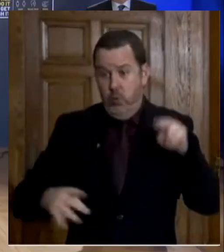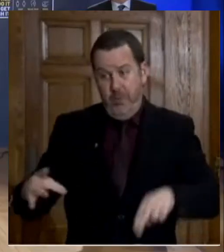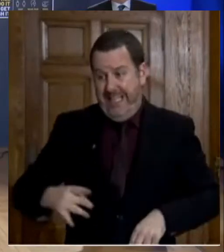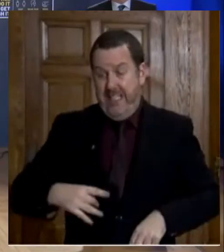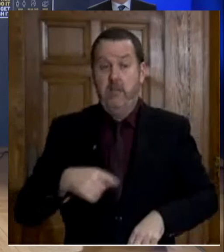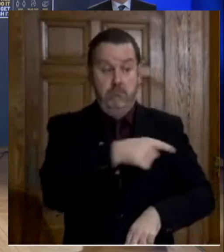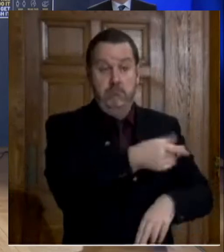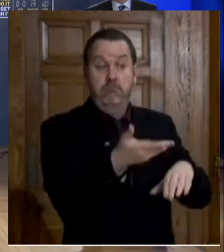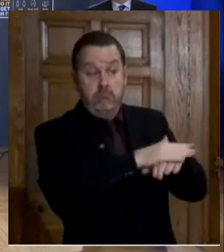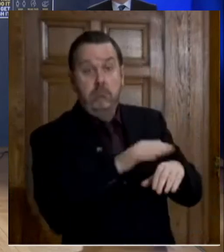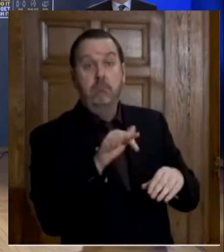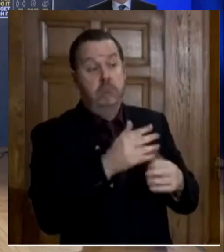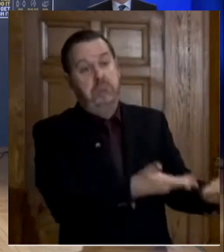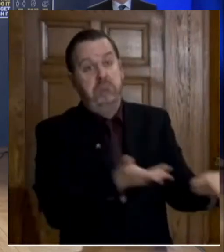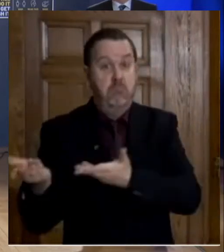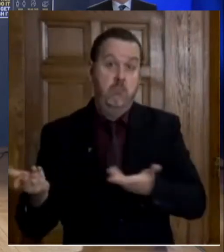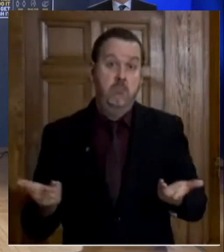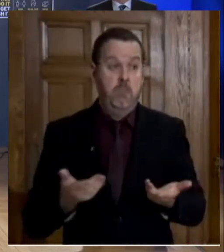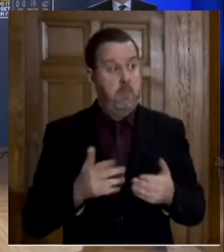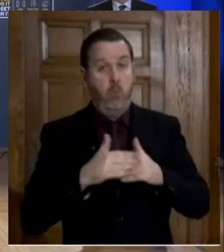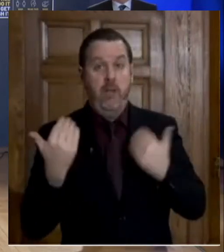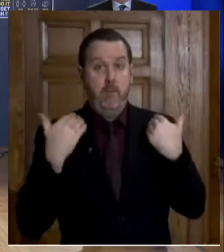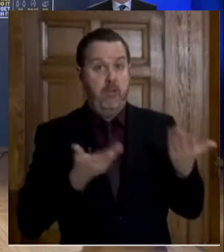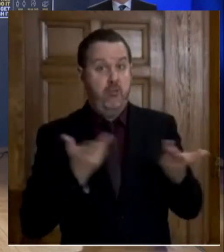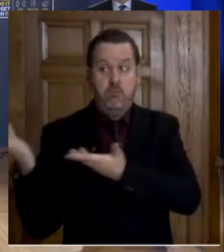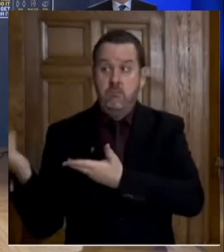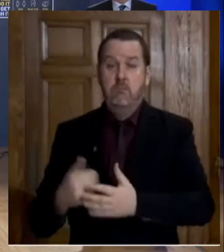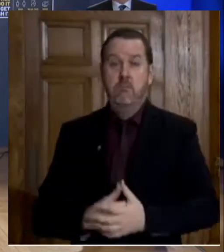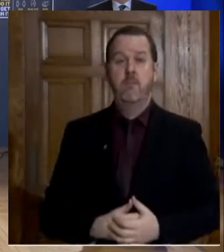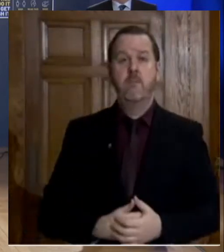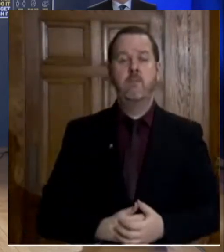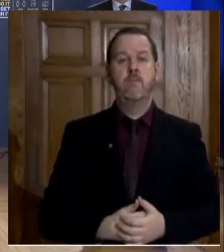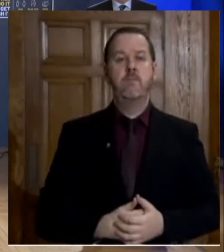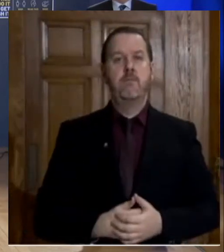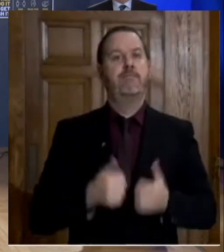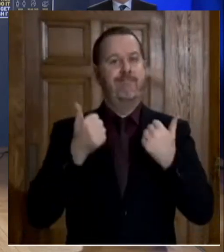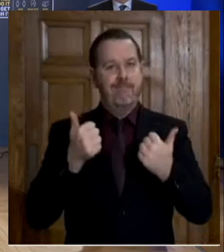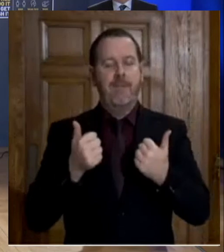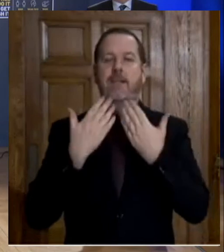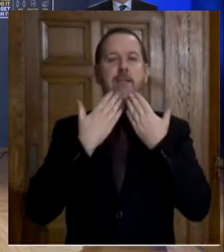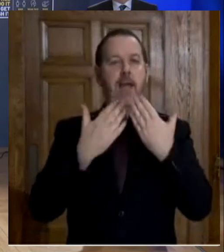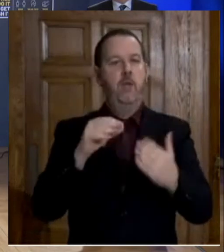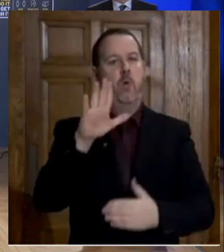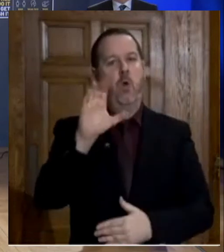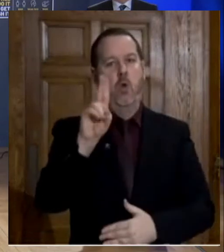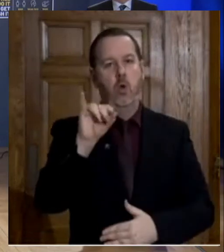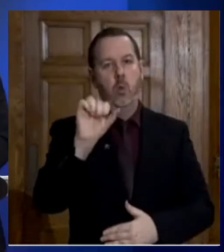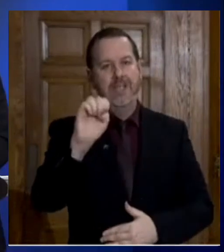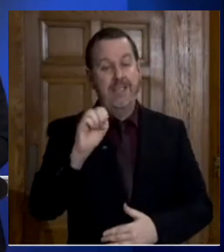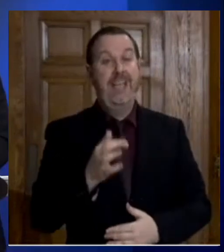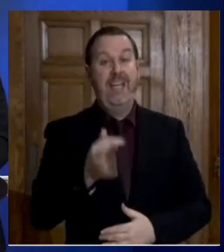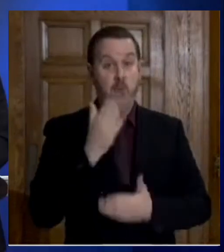further detail specifically on that. Yes, thank you, Louise. And I think we can all but only apologise to those individuals